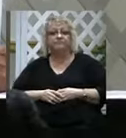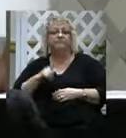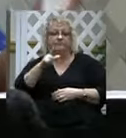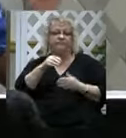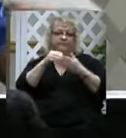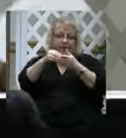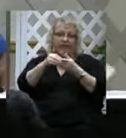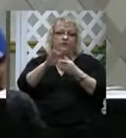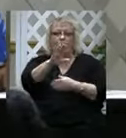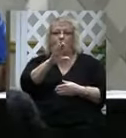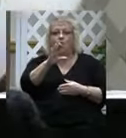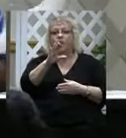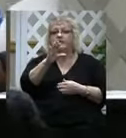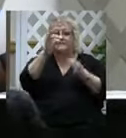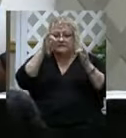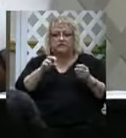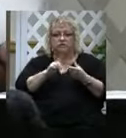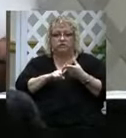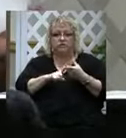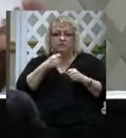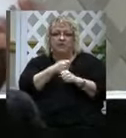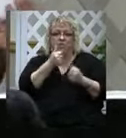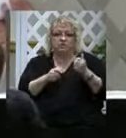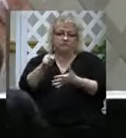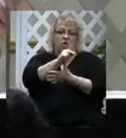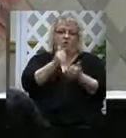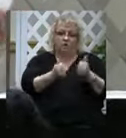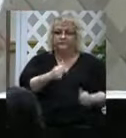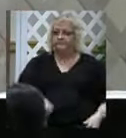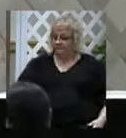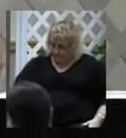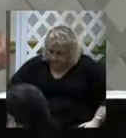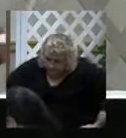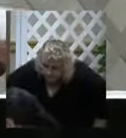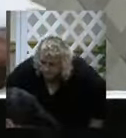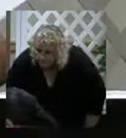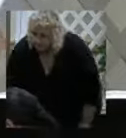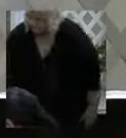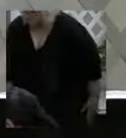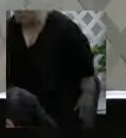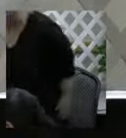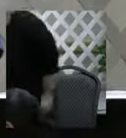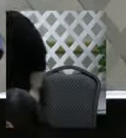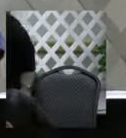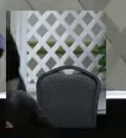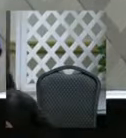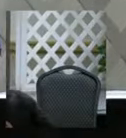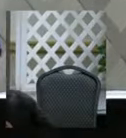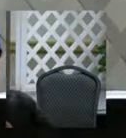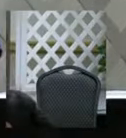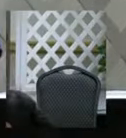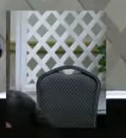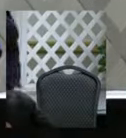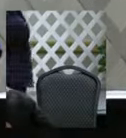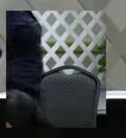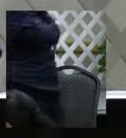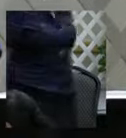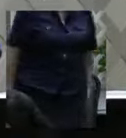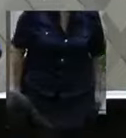decide what you translate first. Most visible. Those communications that are most visible. Examples here